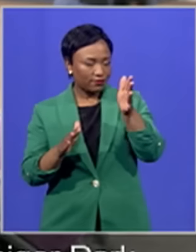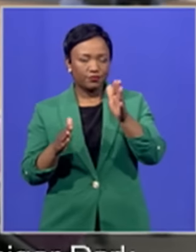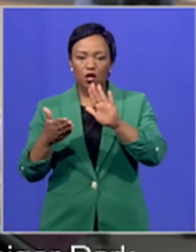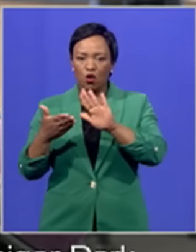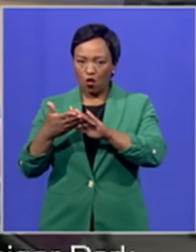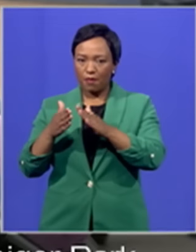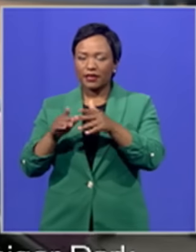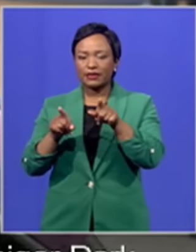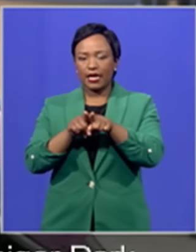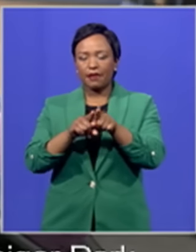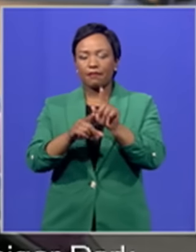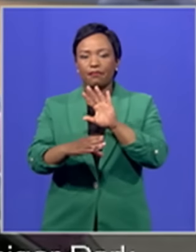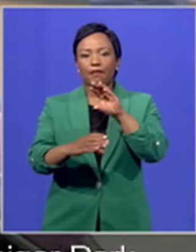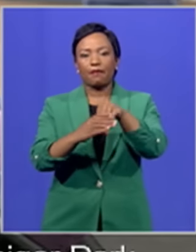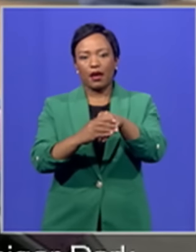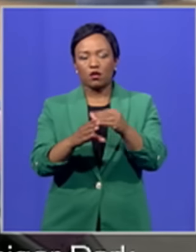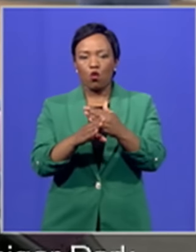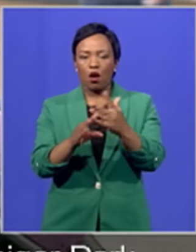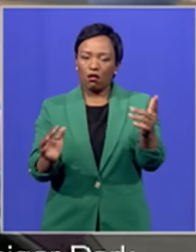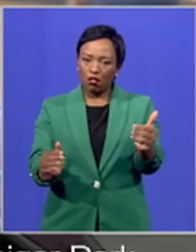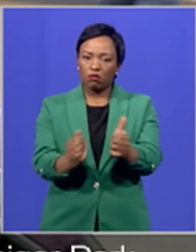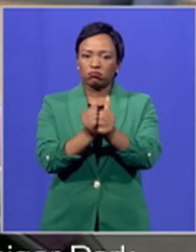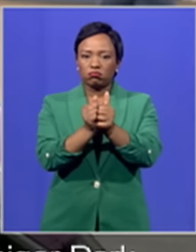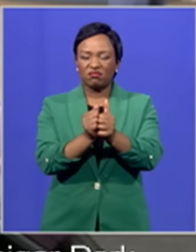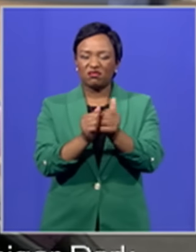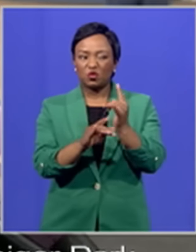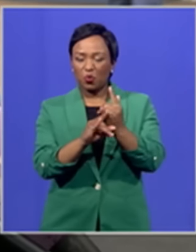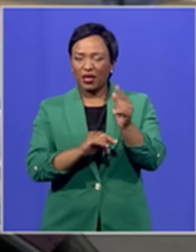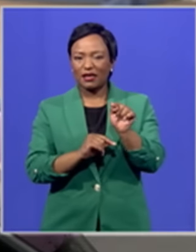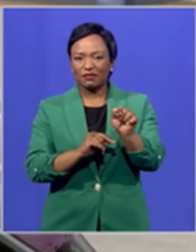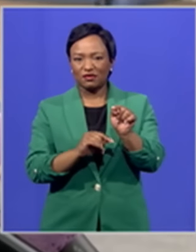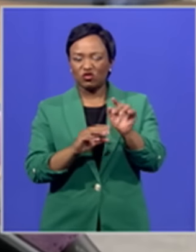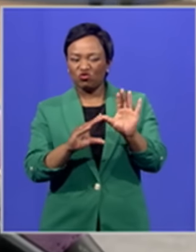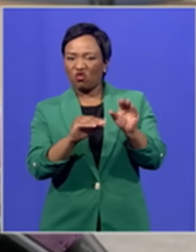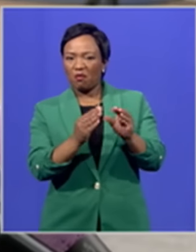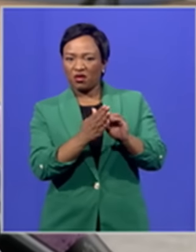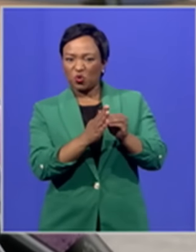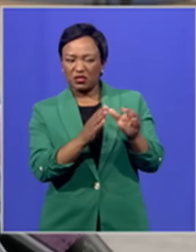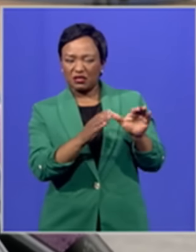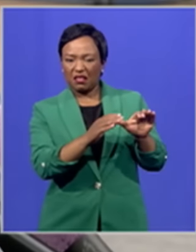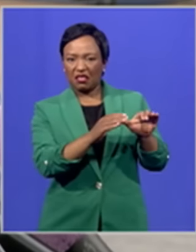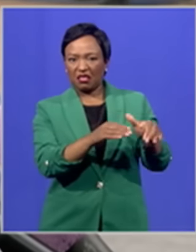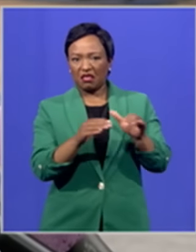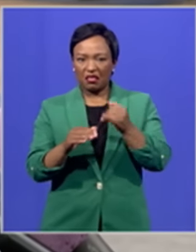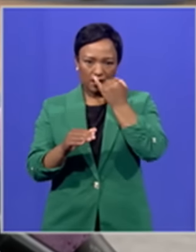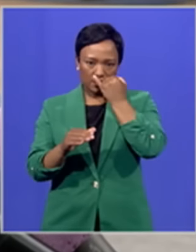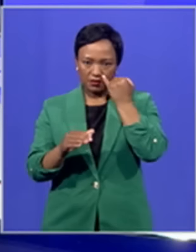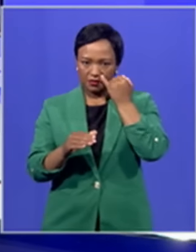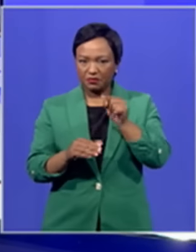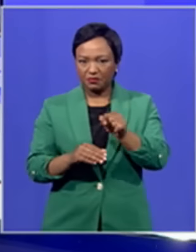part of it for us to win against gangsterism and drugs.